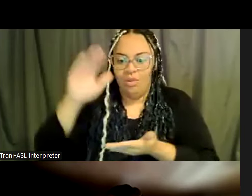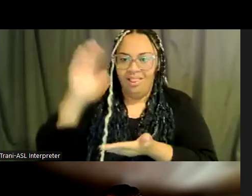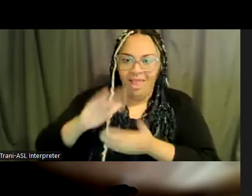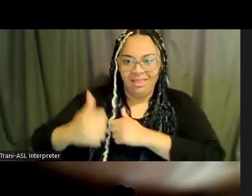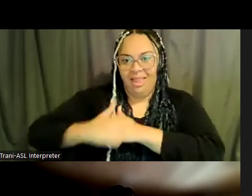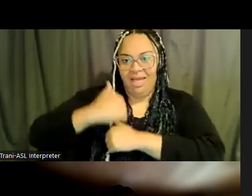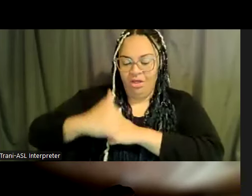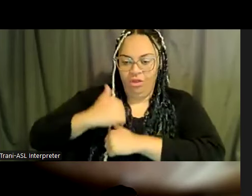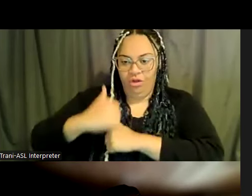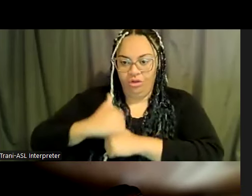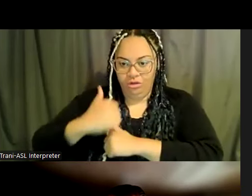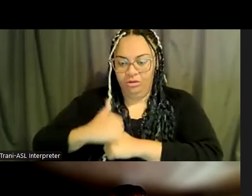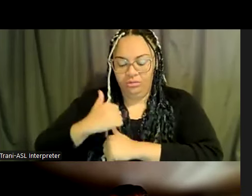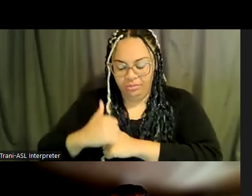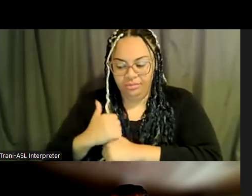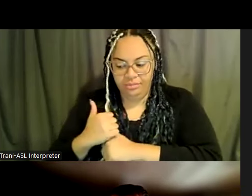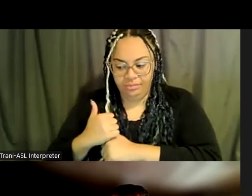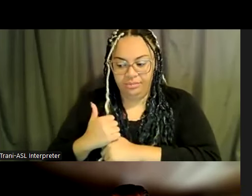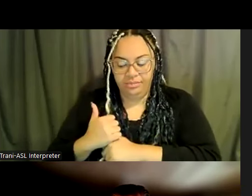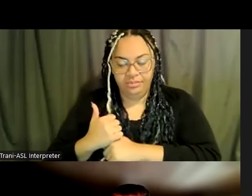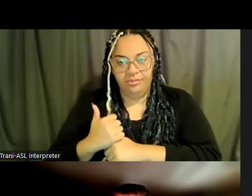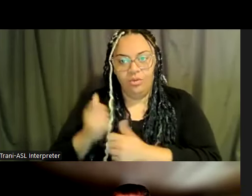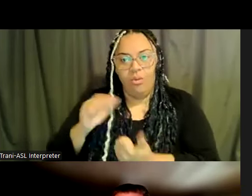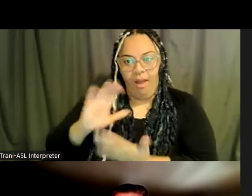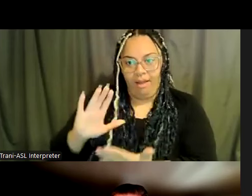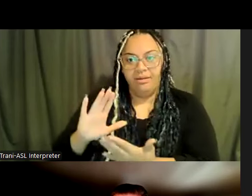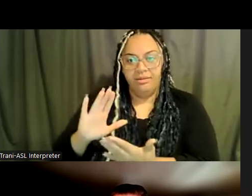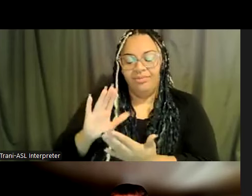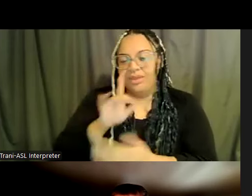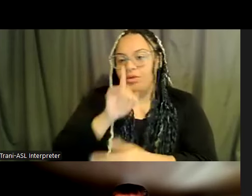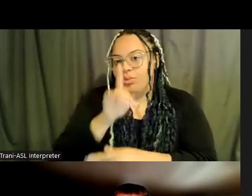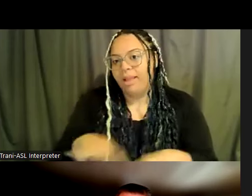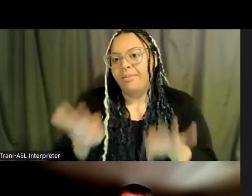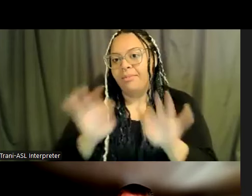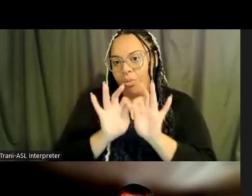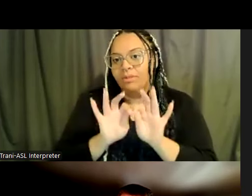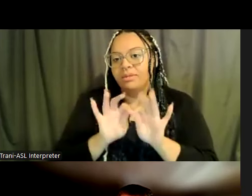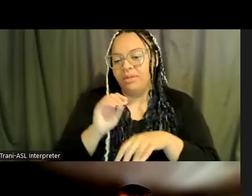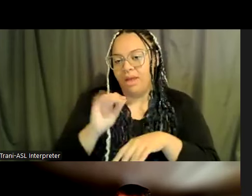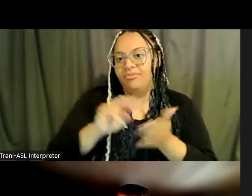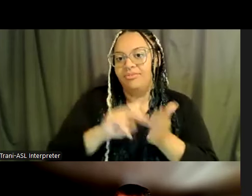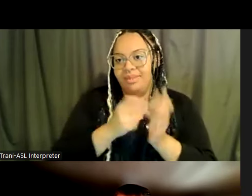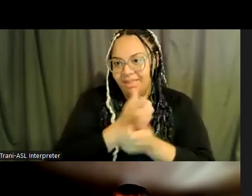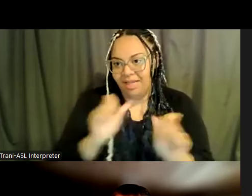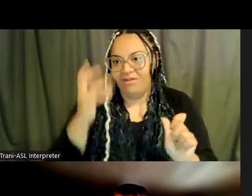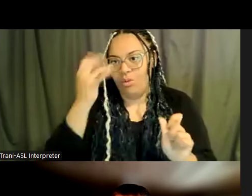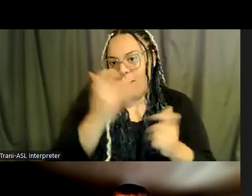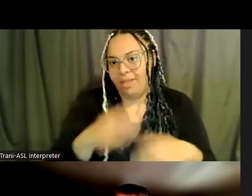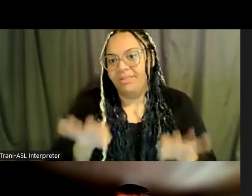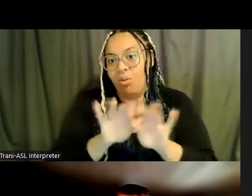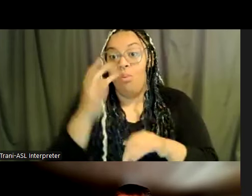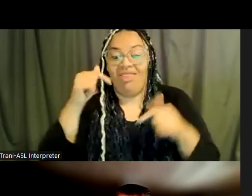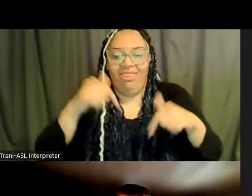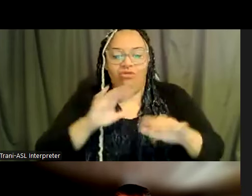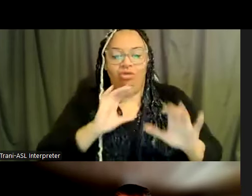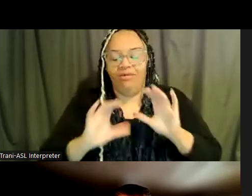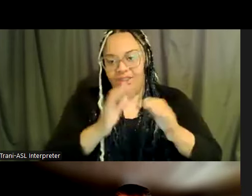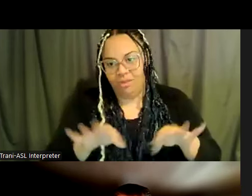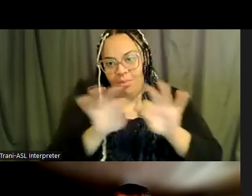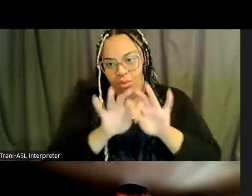a much less lethal mechanism. That's a really important part of means safety and why these conversations are important. So, all